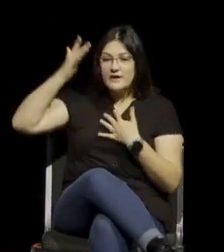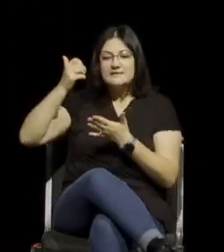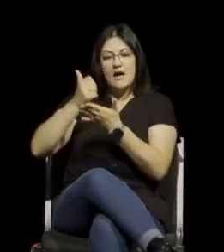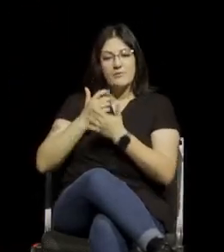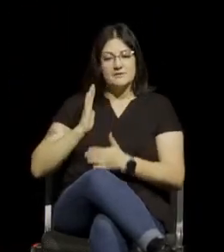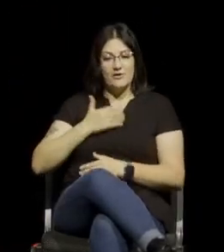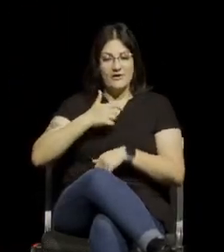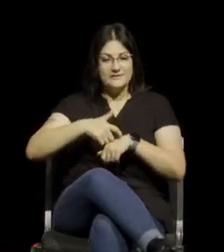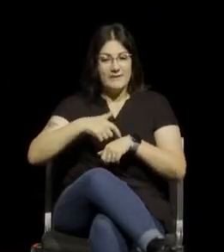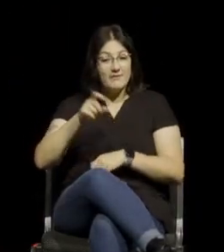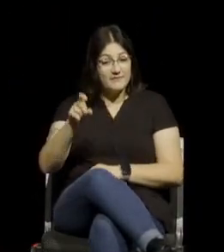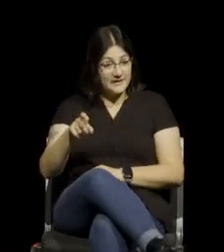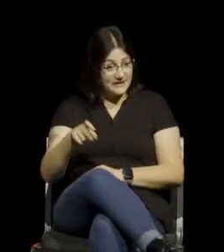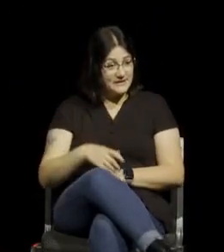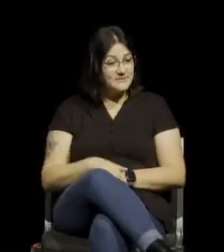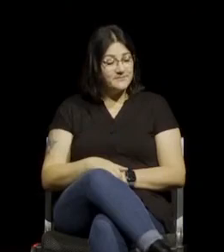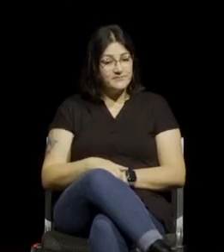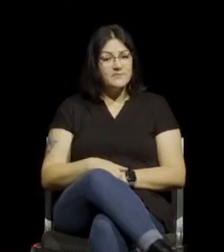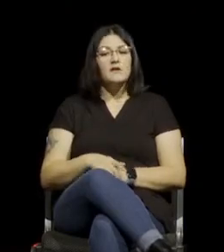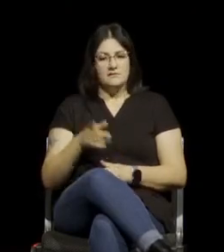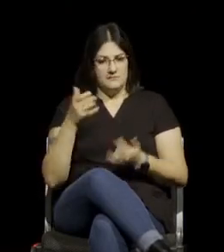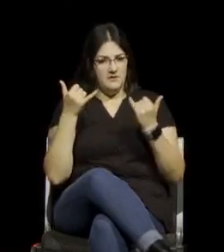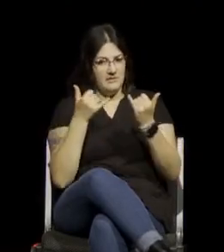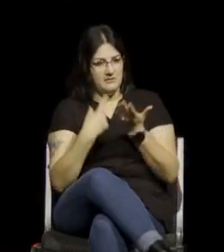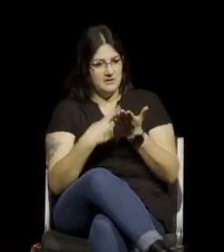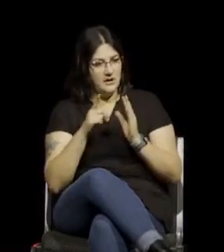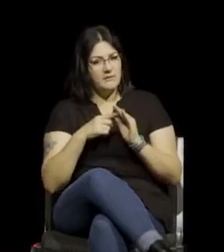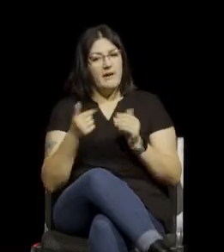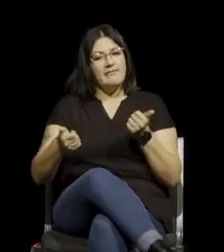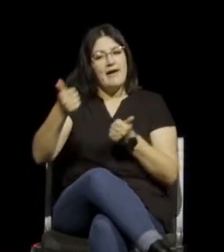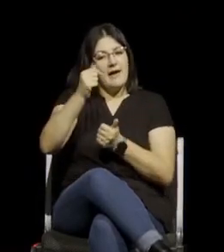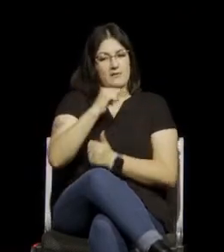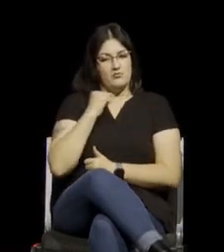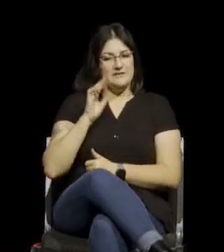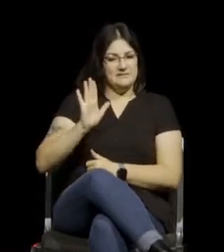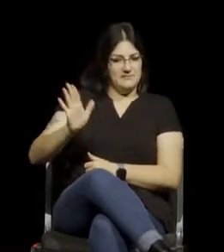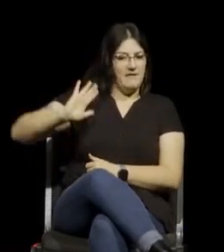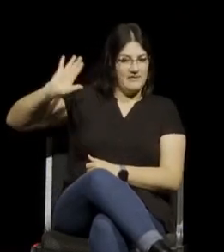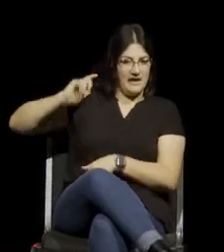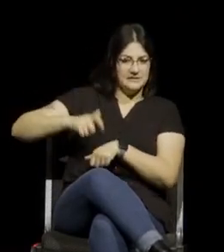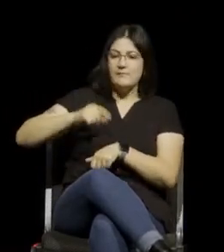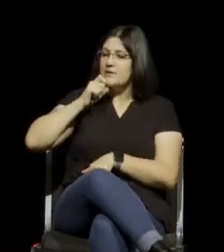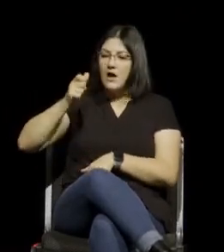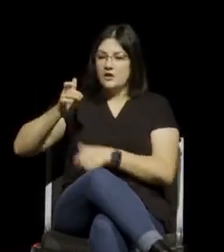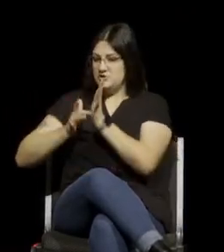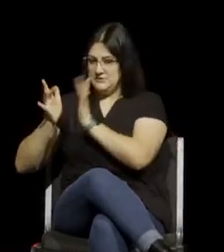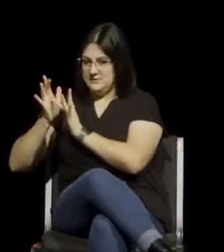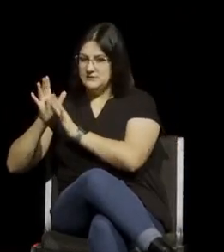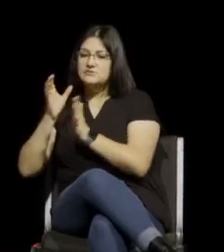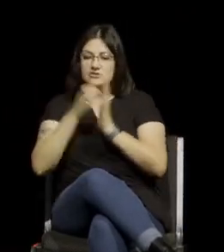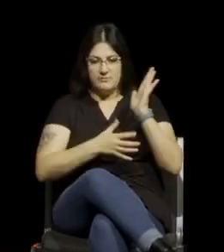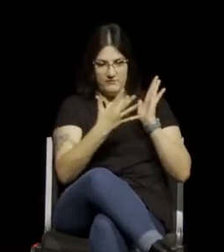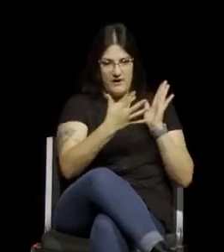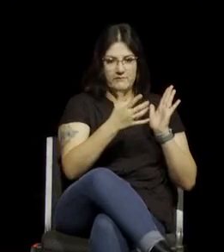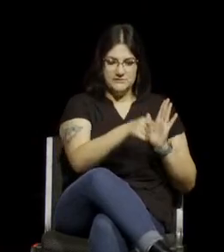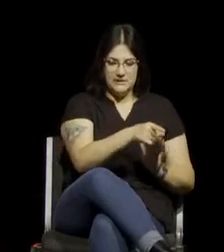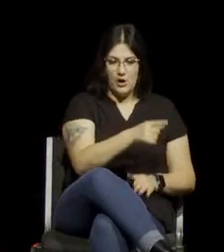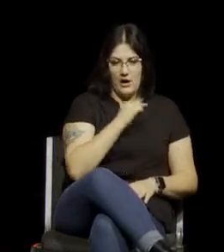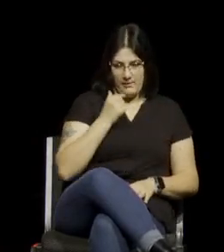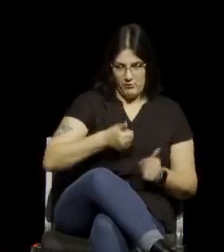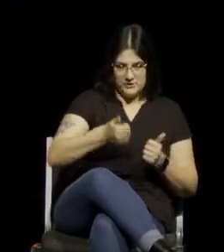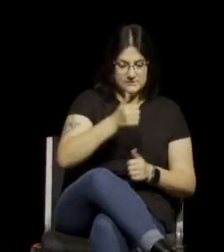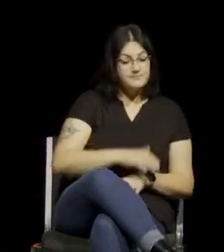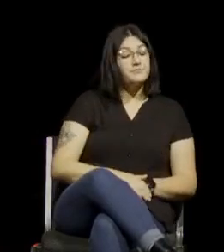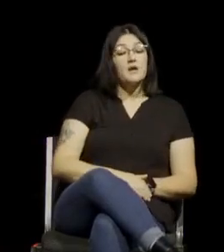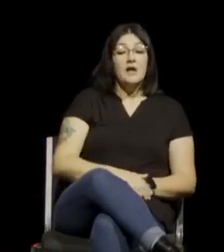our time of need." Then he's talking about the high priest of their time, not Jesus the great high priest. Chapter 5, verse 1. "Every